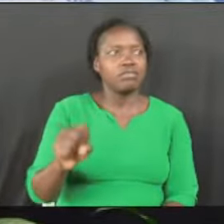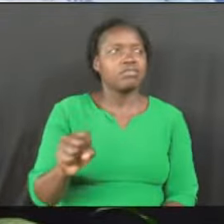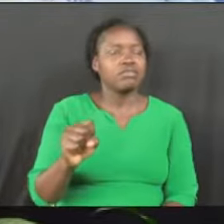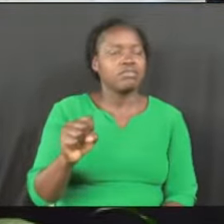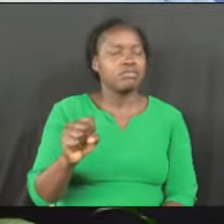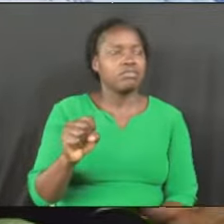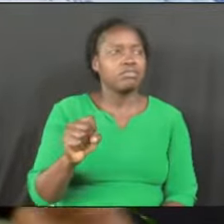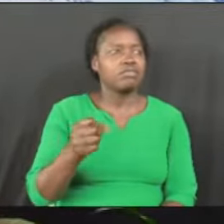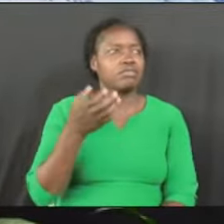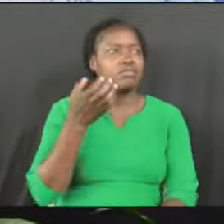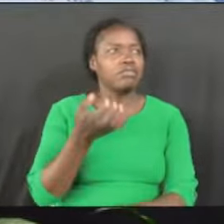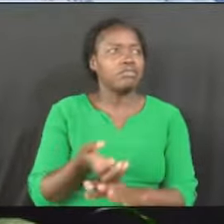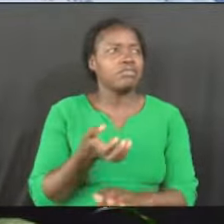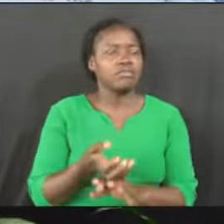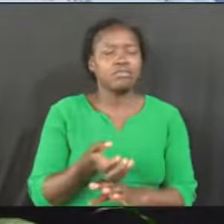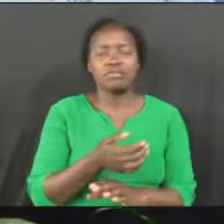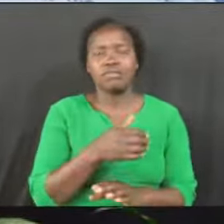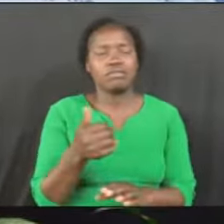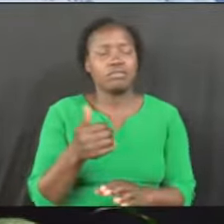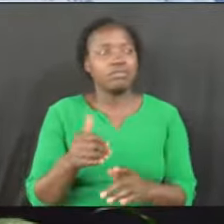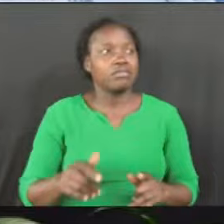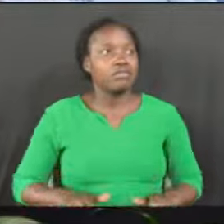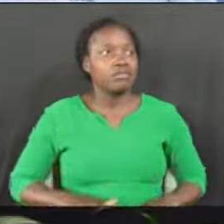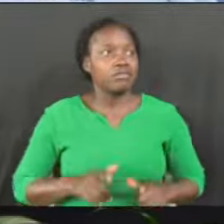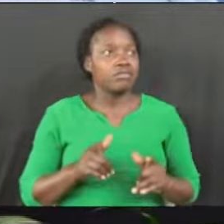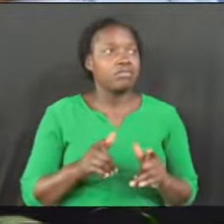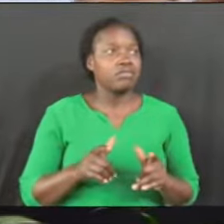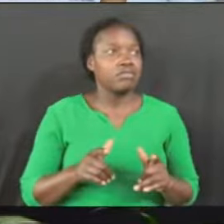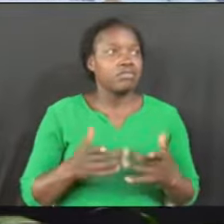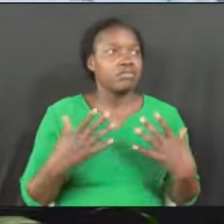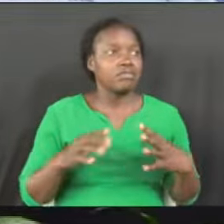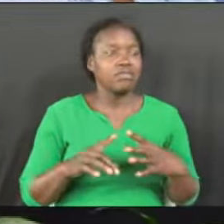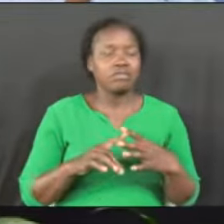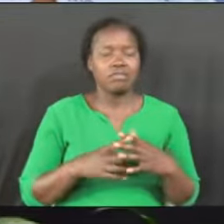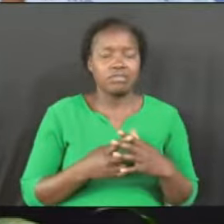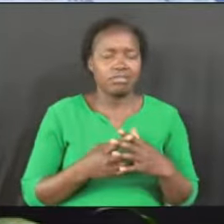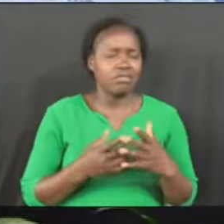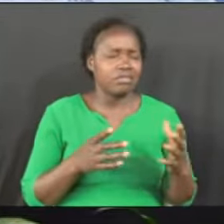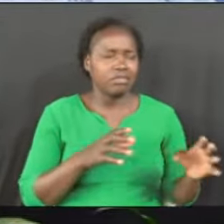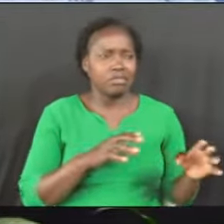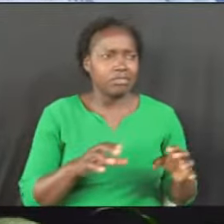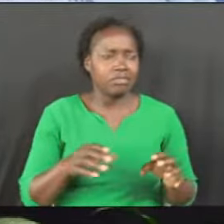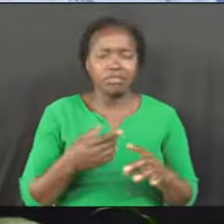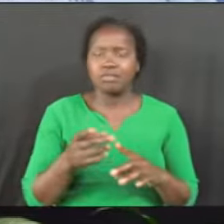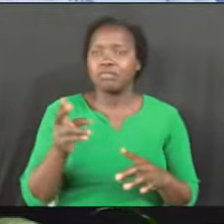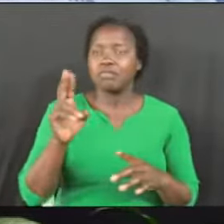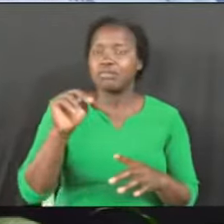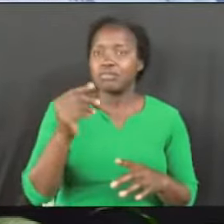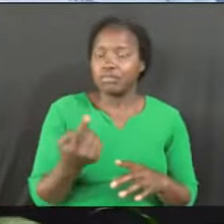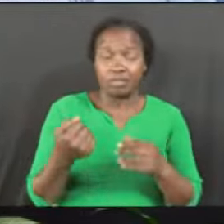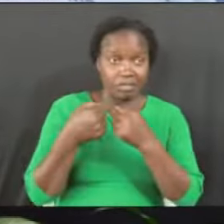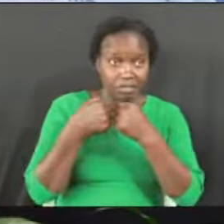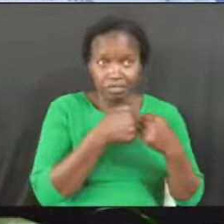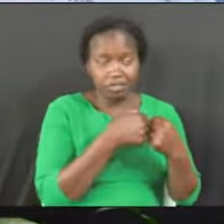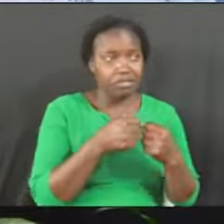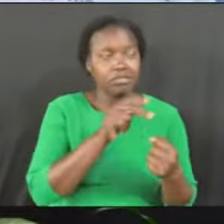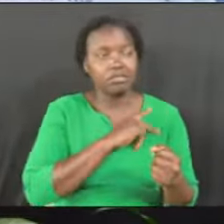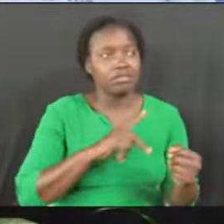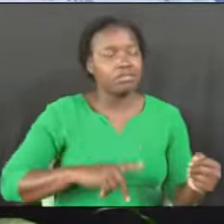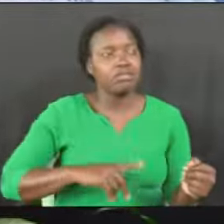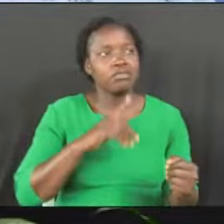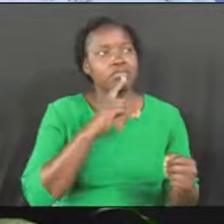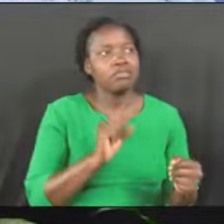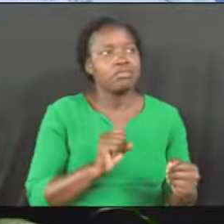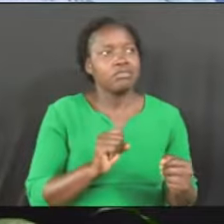wife, Herodias. And people began to murmur, but no one would challenge the king. And so they